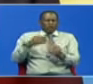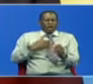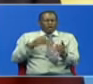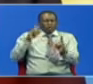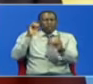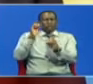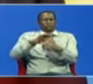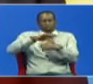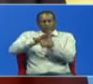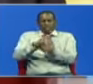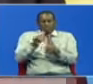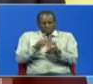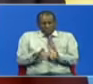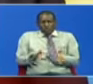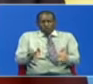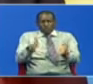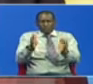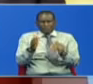And in that sense,